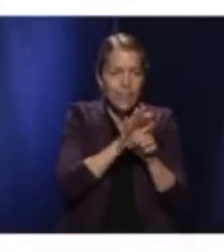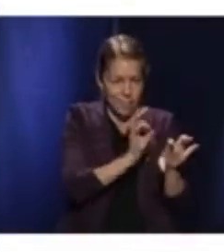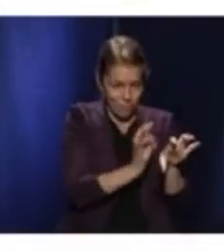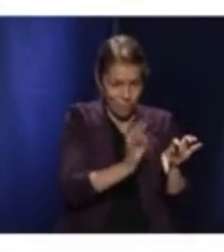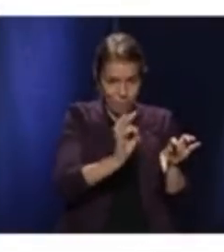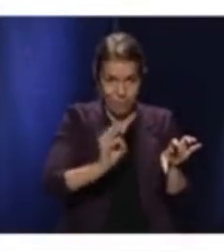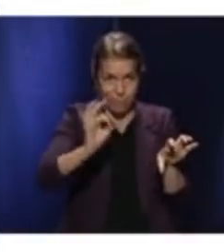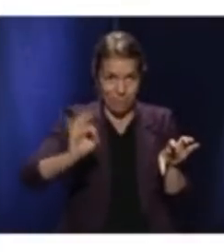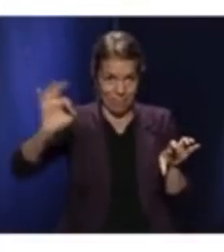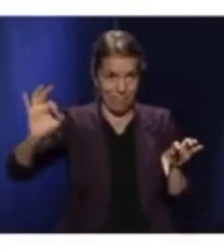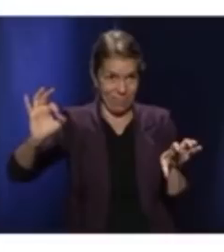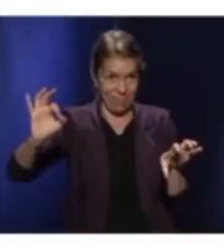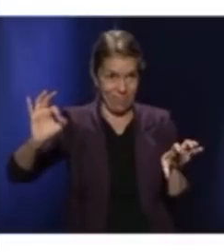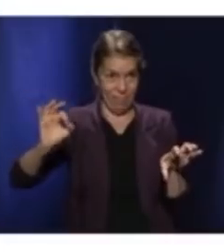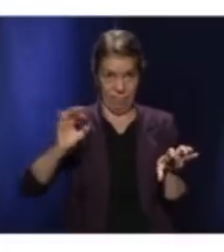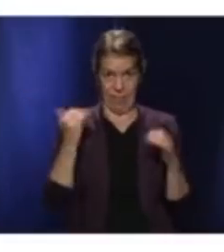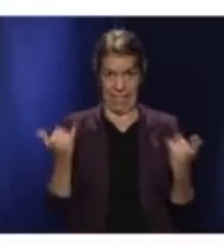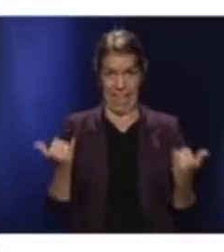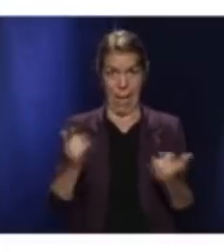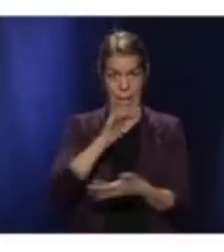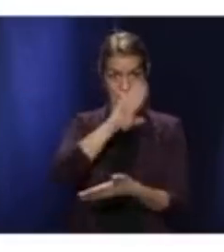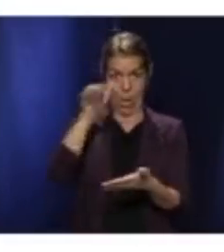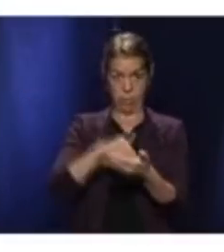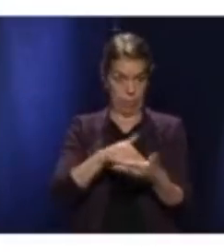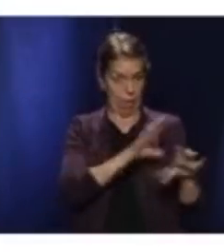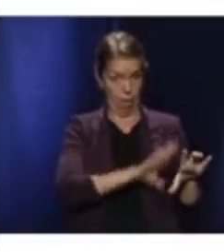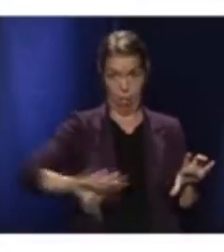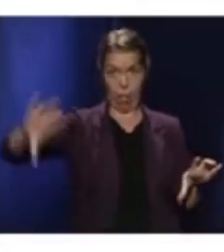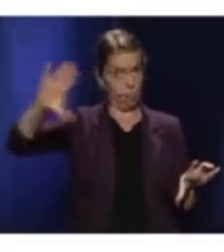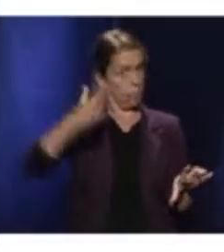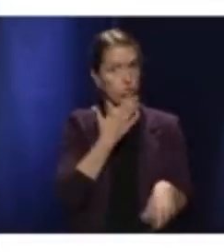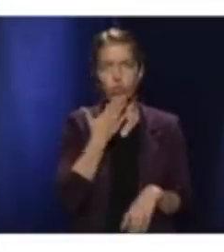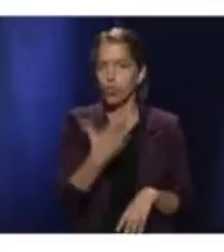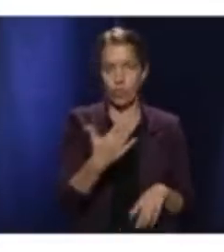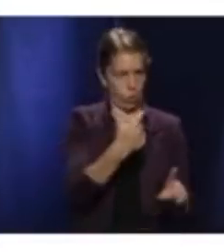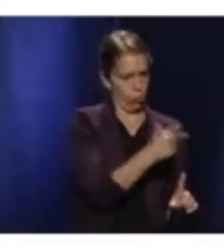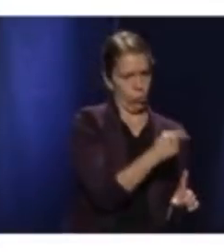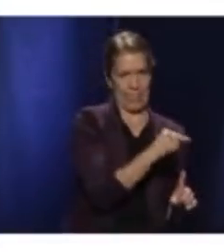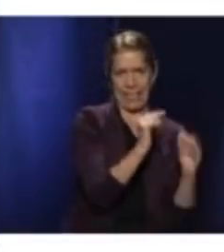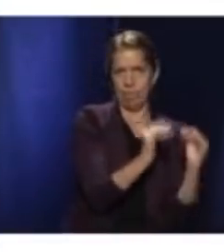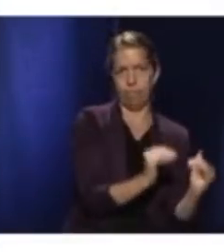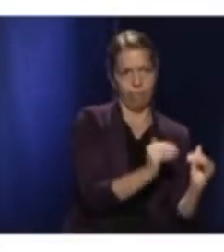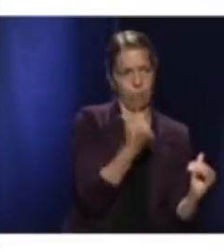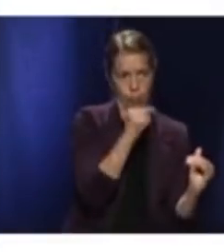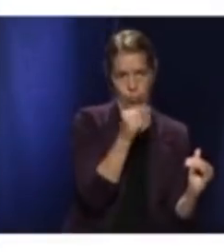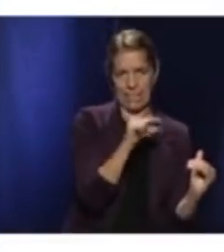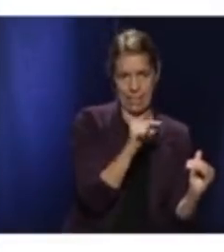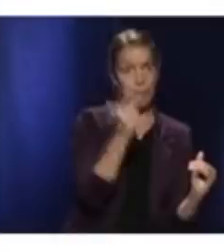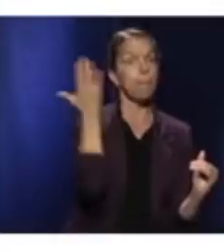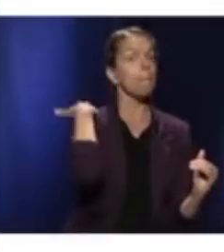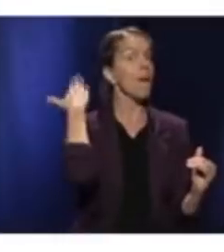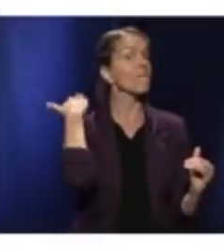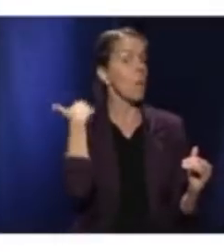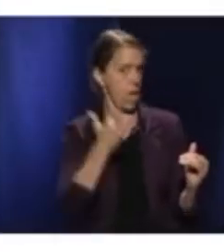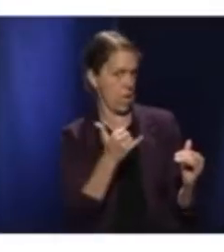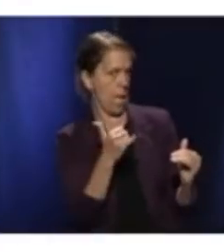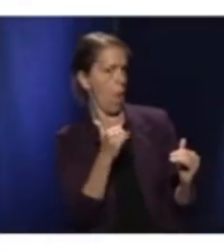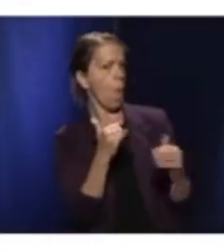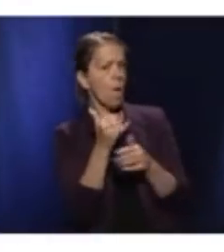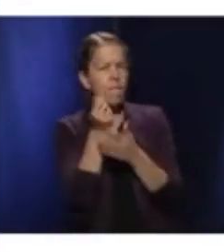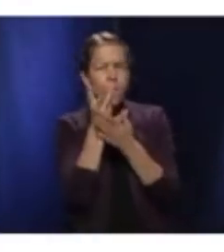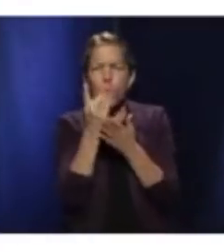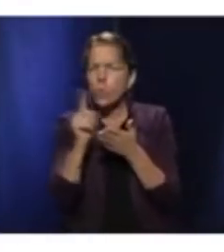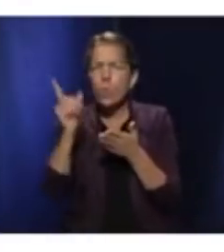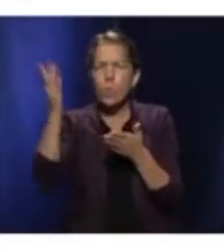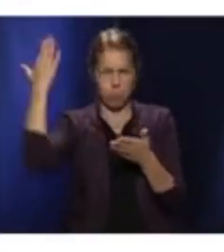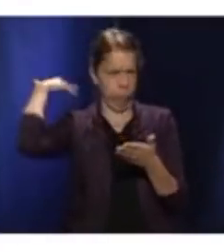today. Montreal is not in the yellow. Montreal was in the yellow a few weeks ago, and not only